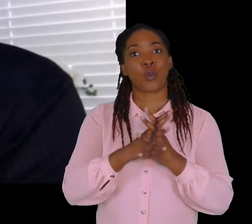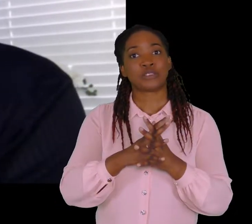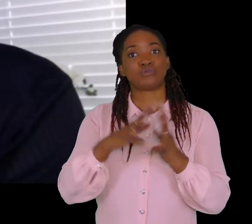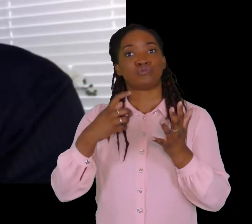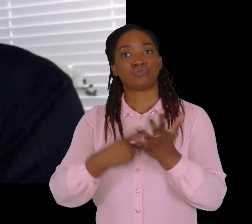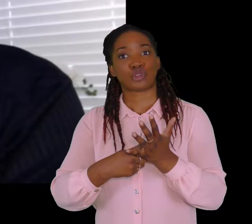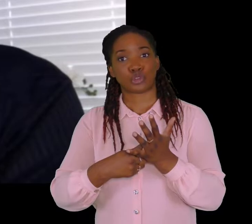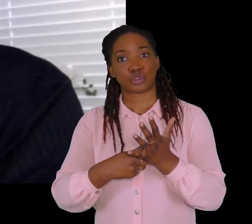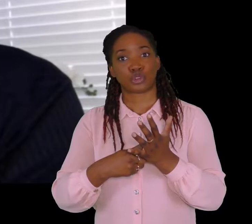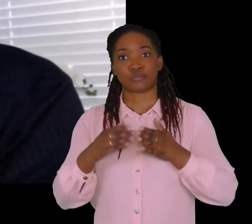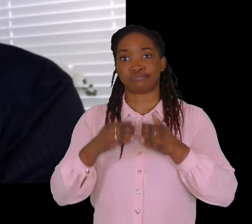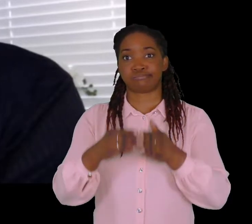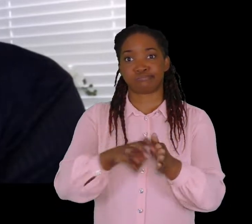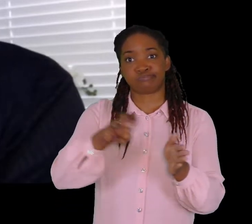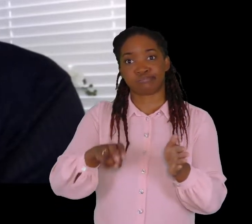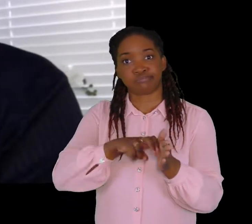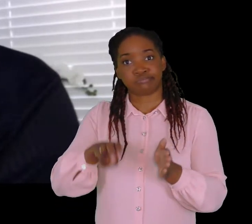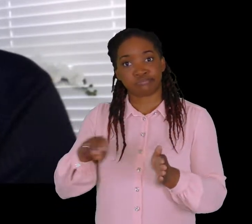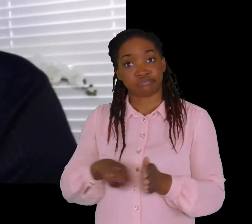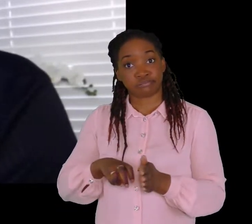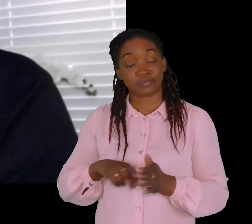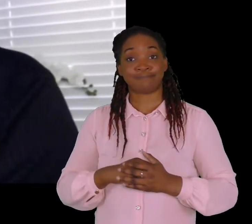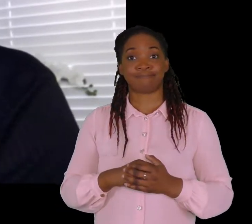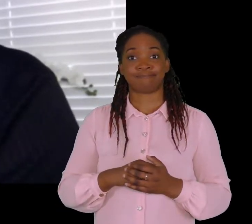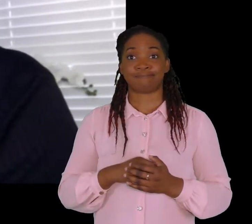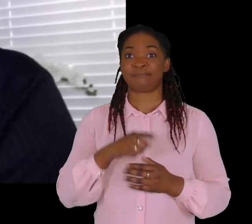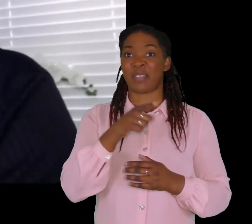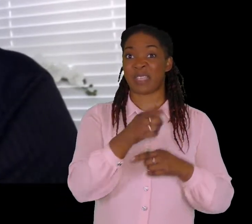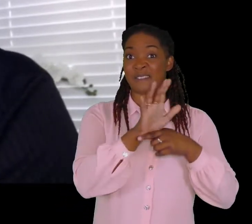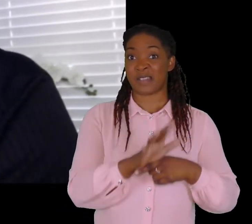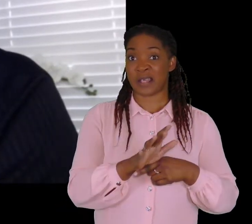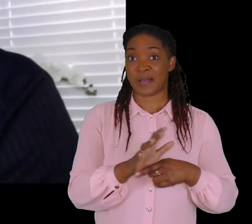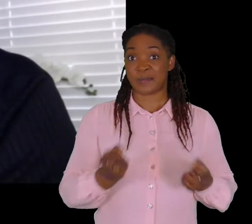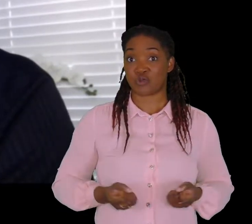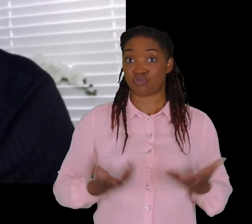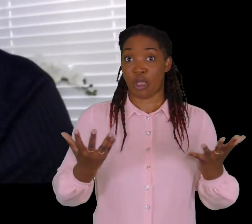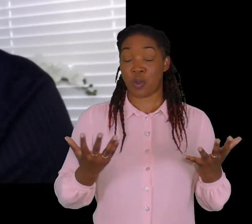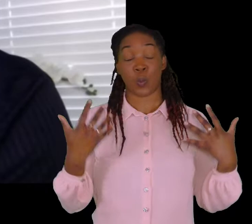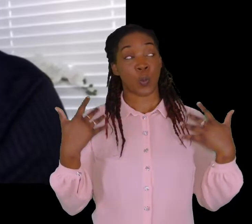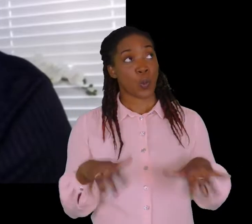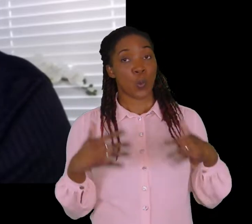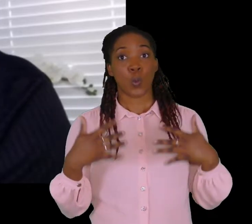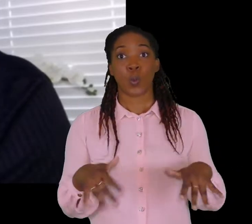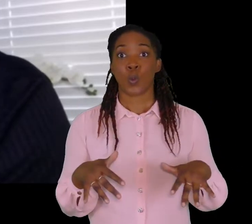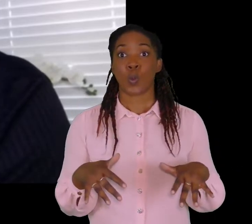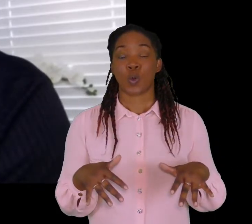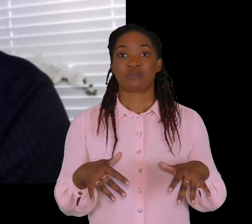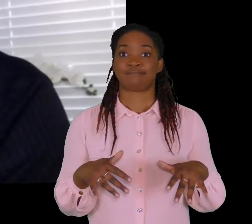from Uganda. The 2.5-minute collage of Denis Bovell's Brunswick strike over the footage of the